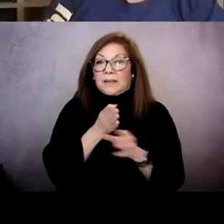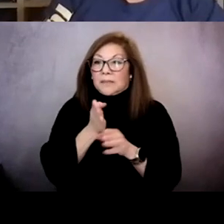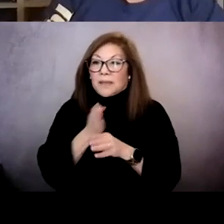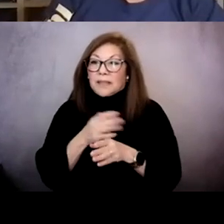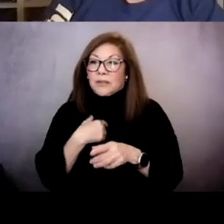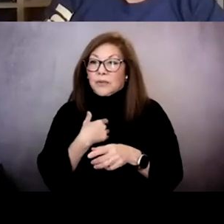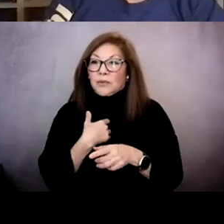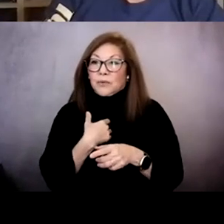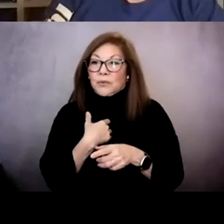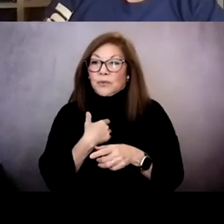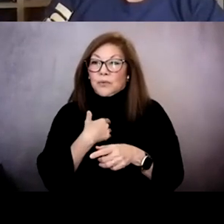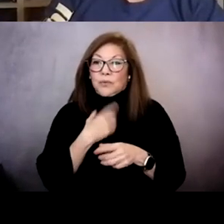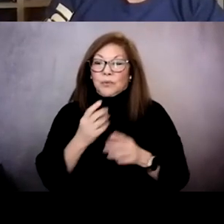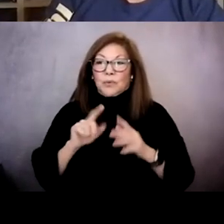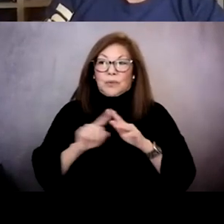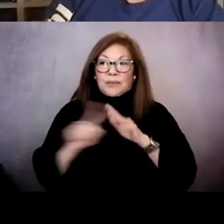dominance?